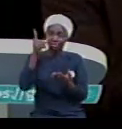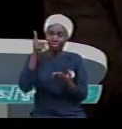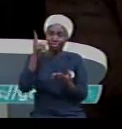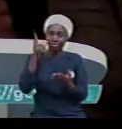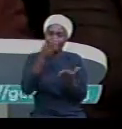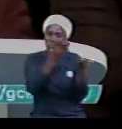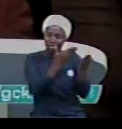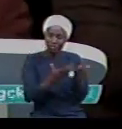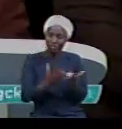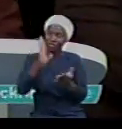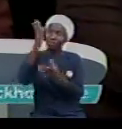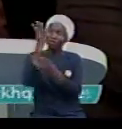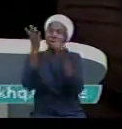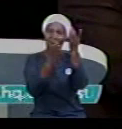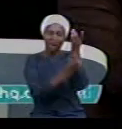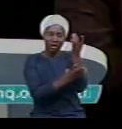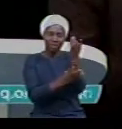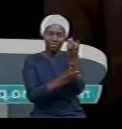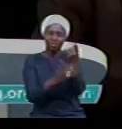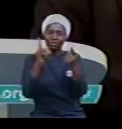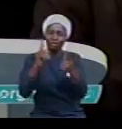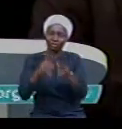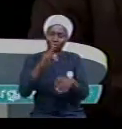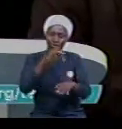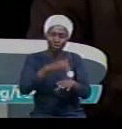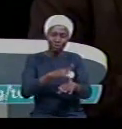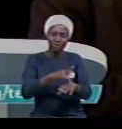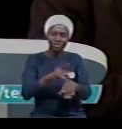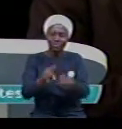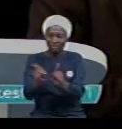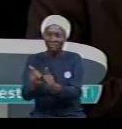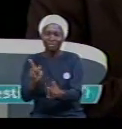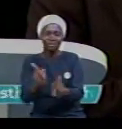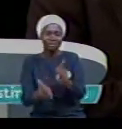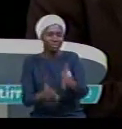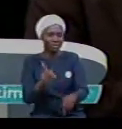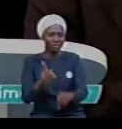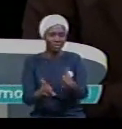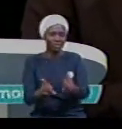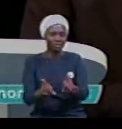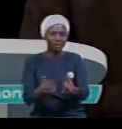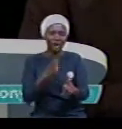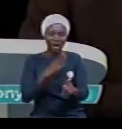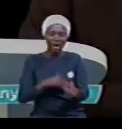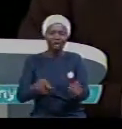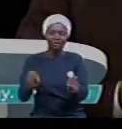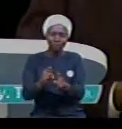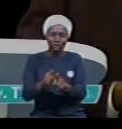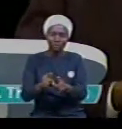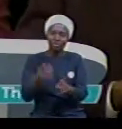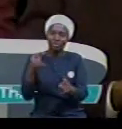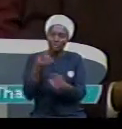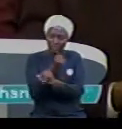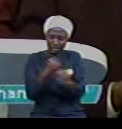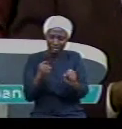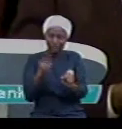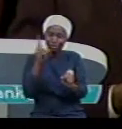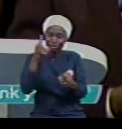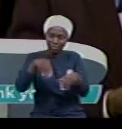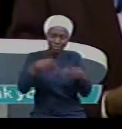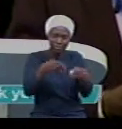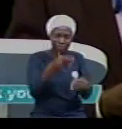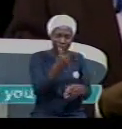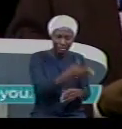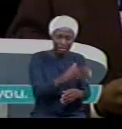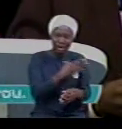touch diverse parts of people. Aside the great salvation you wrought here, aside the restoration that